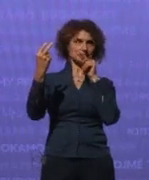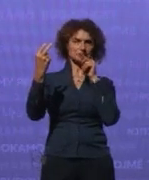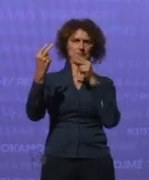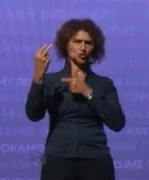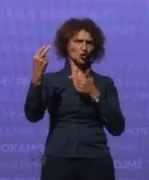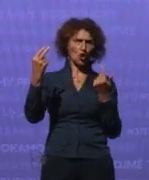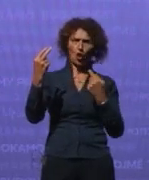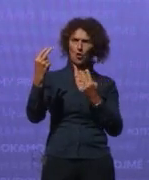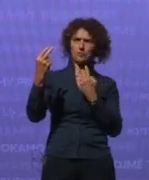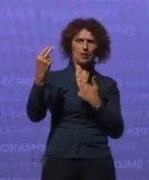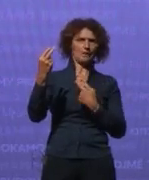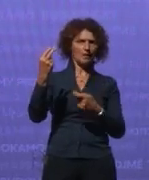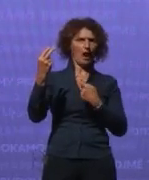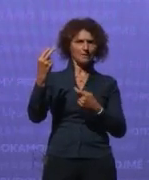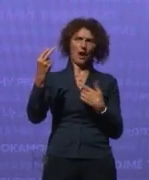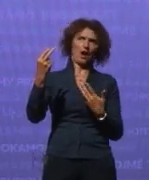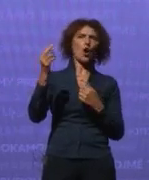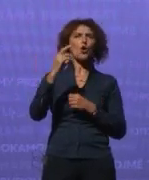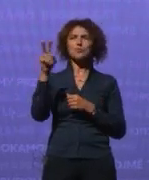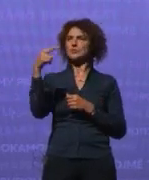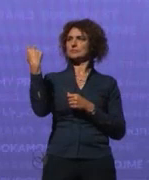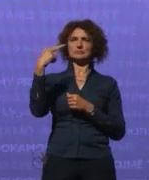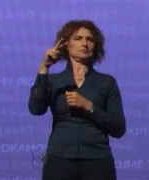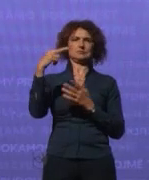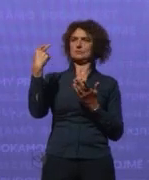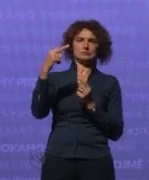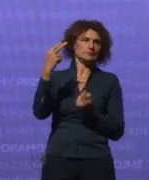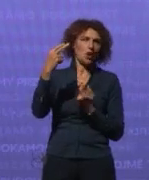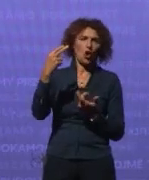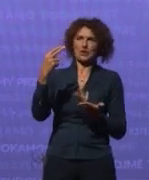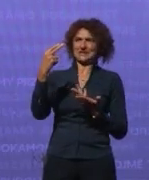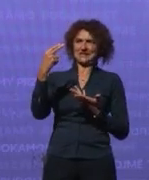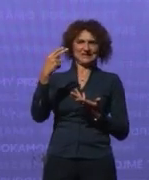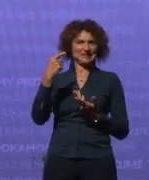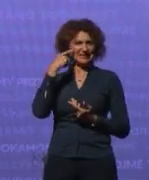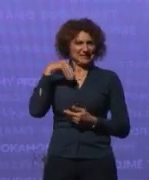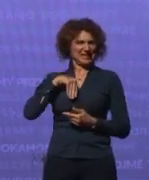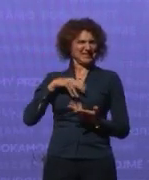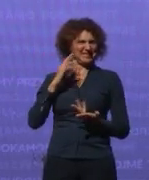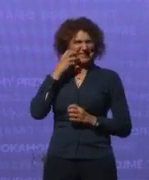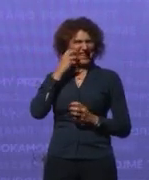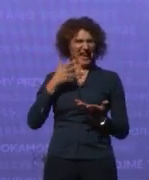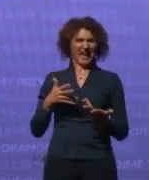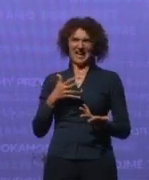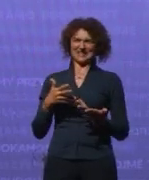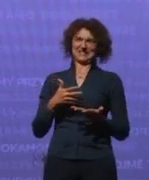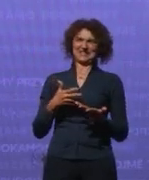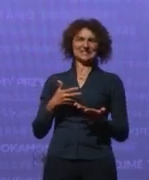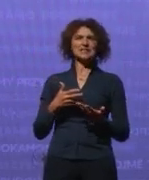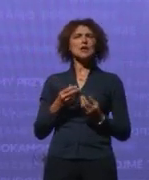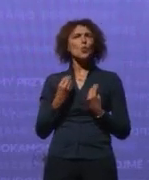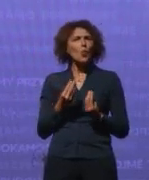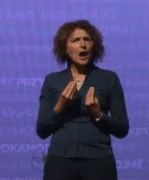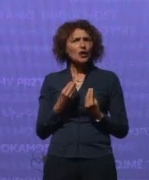right? But what is too long and what is too short? If I ask you, you wouldn't be able to tell me. Is it